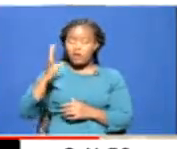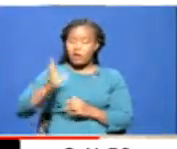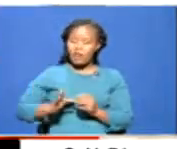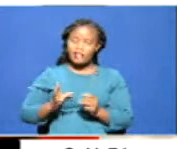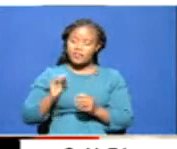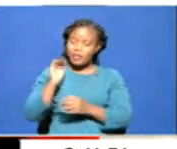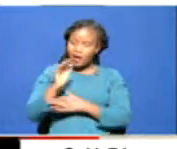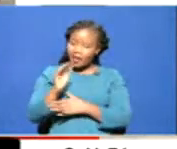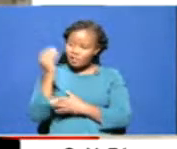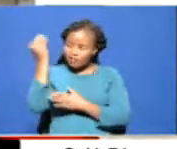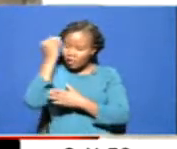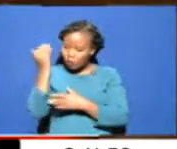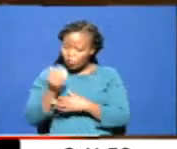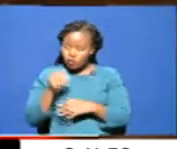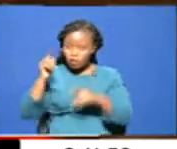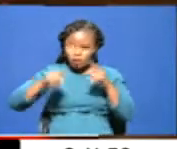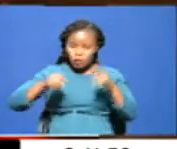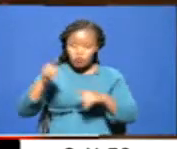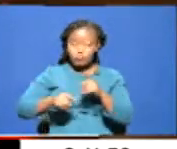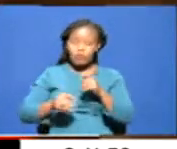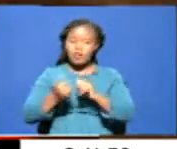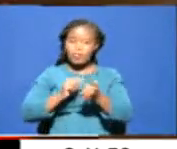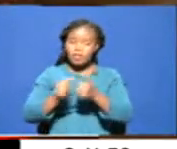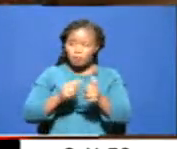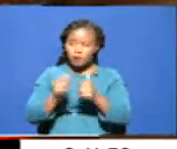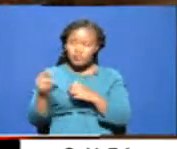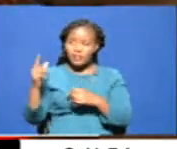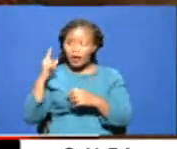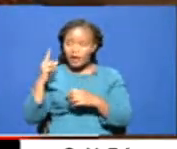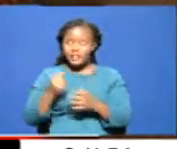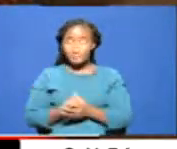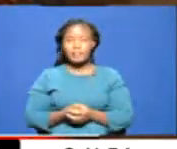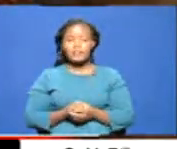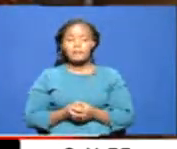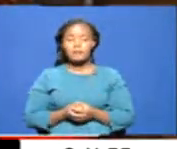to review the Sports Act. In violation of